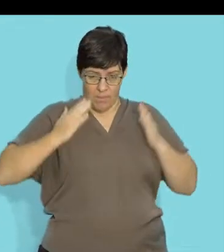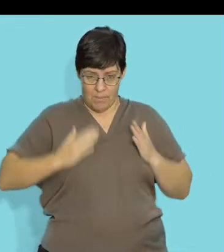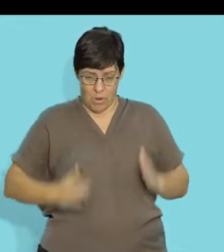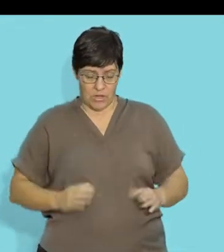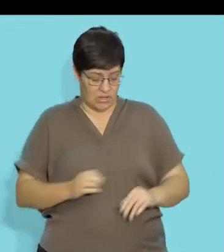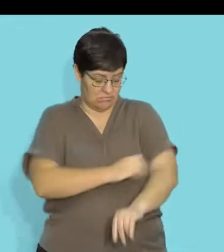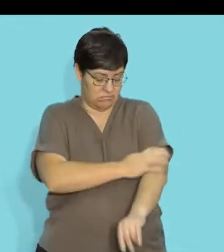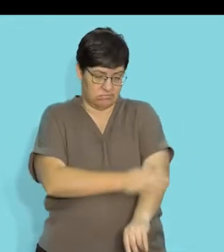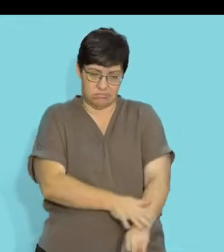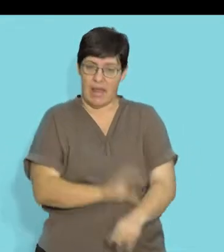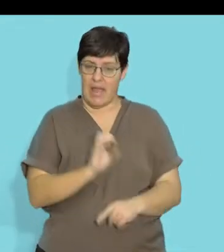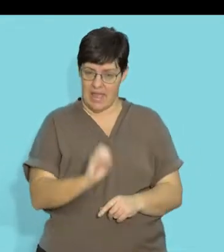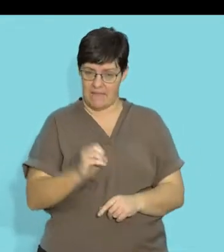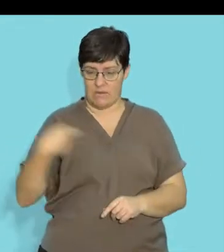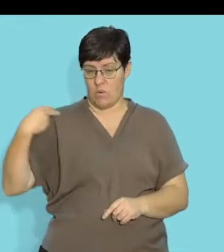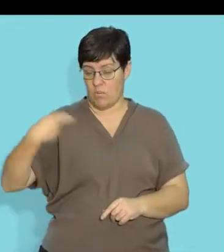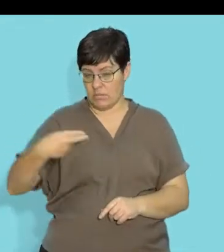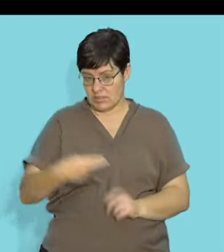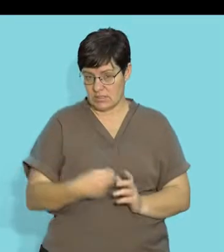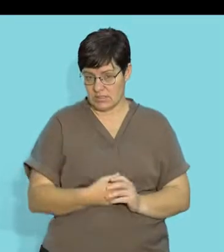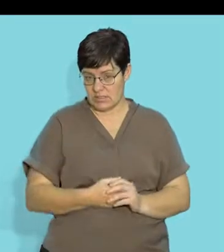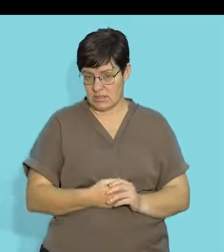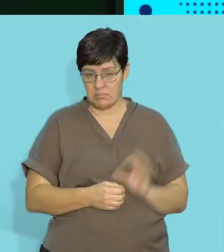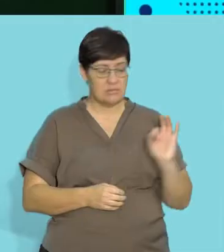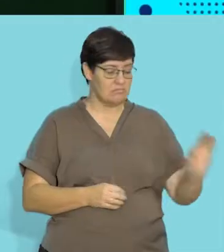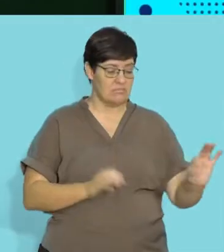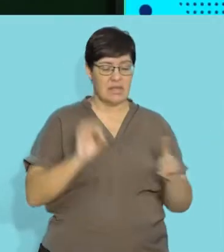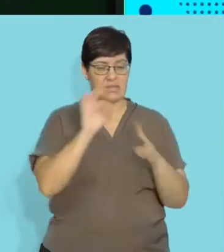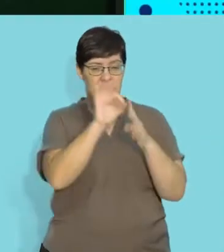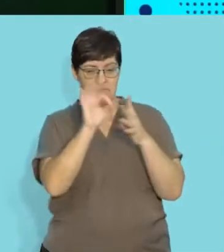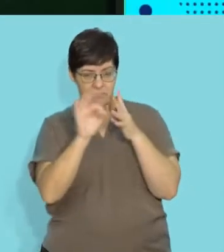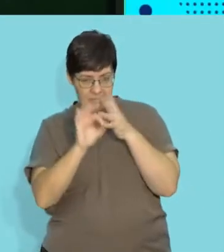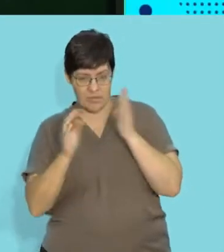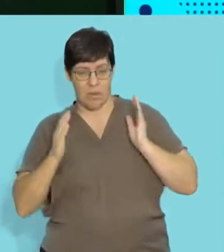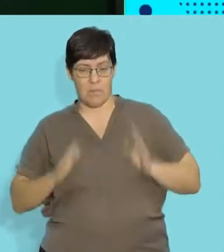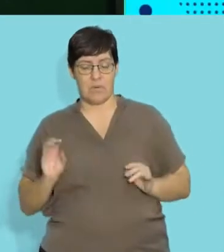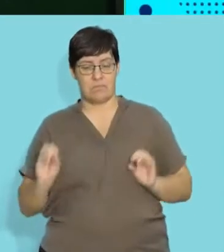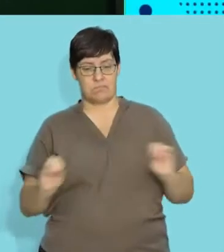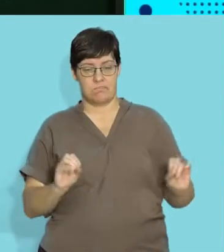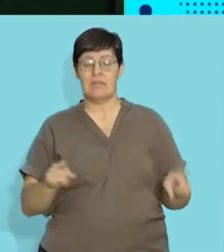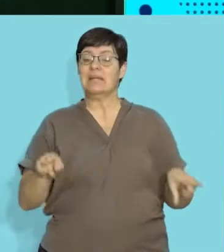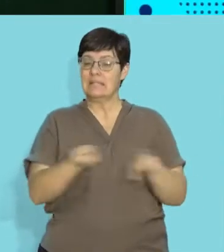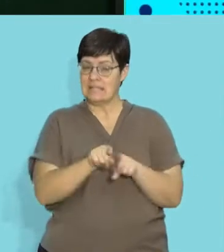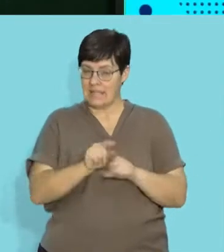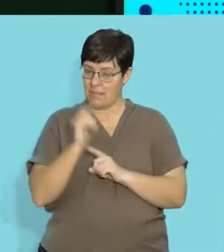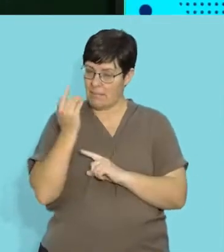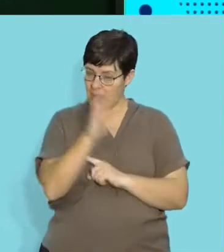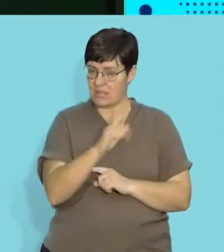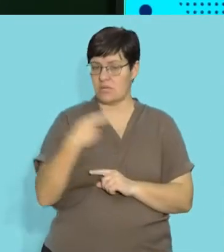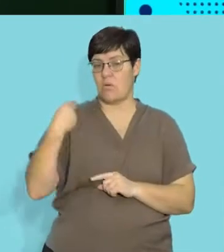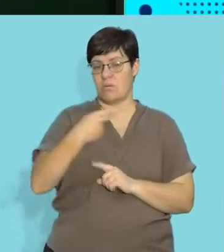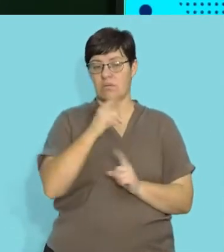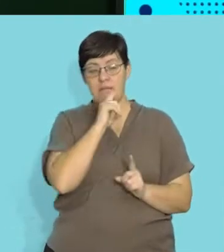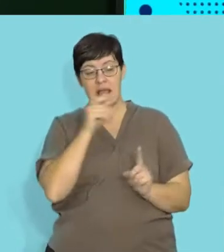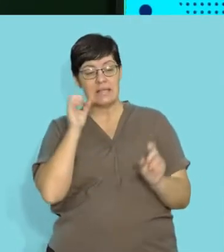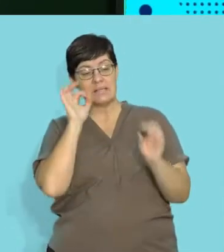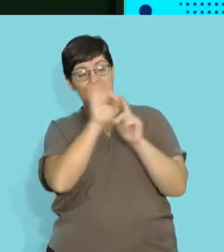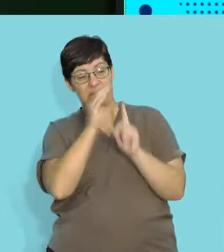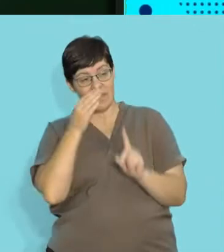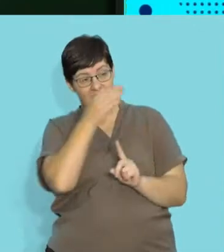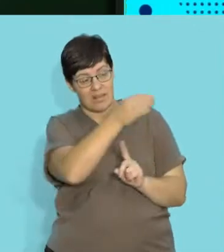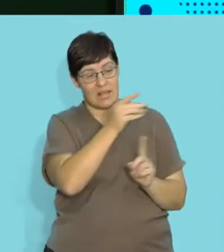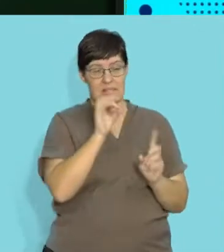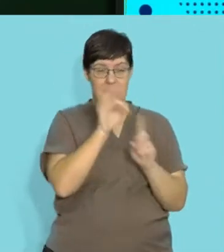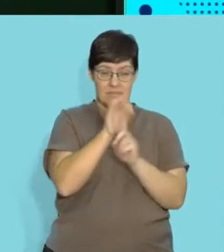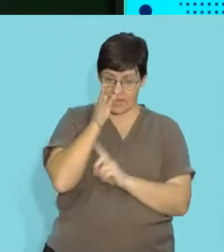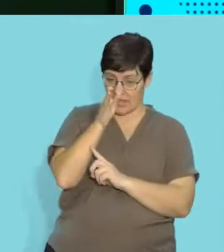are carried through our arteries and veins that go to specific parts in our body, plants also have hormones that